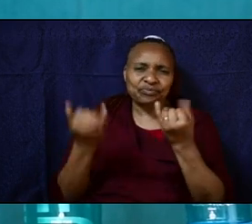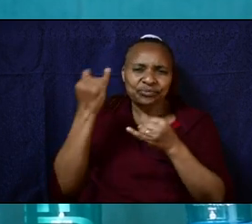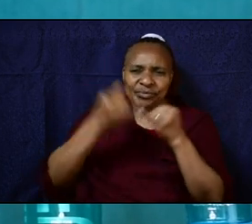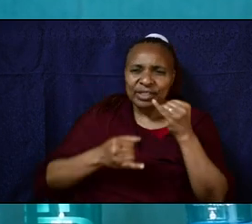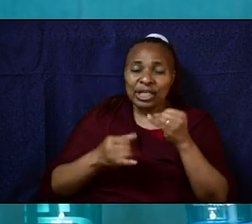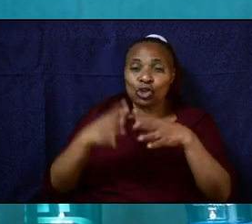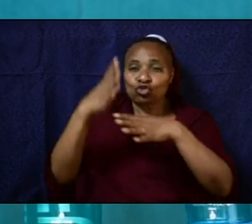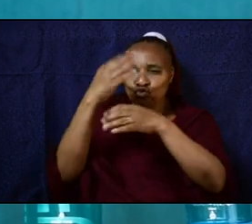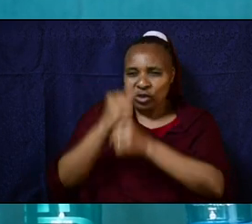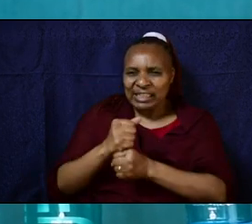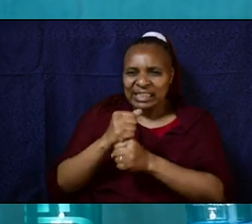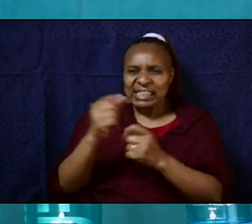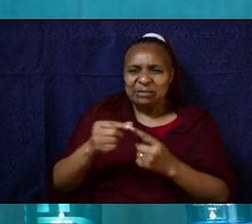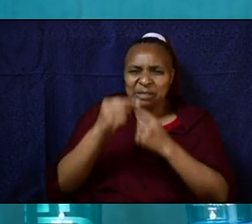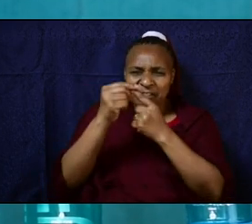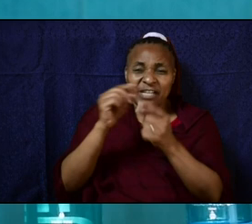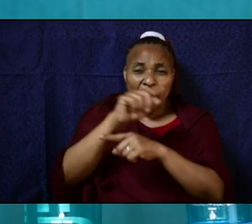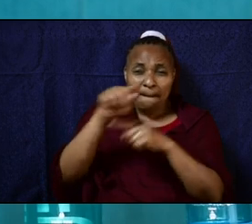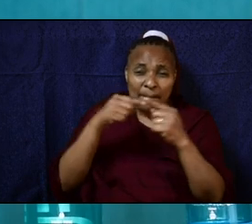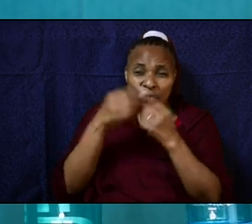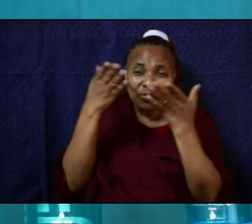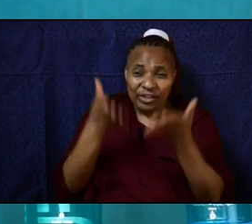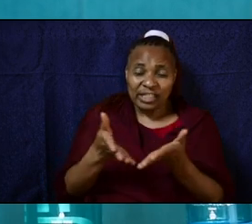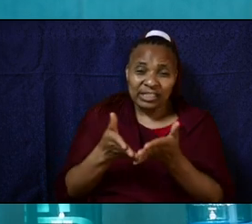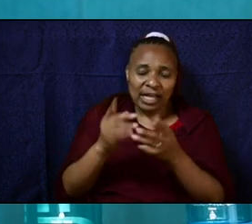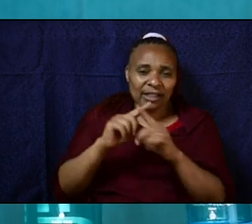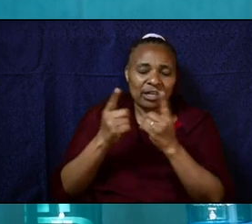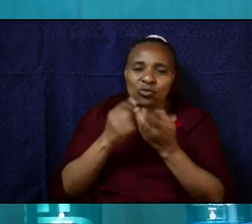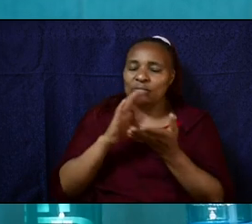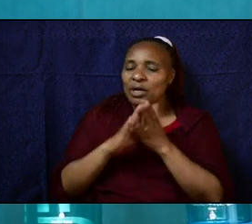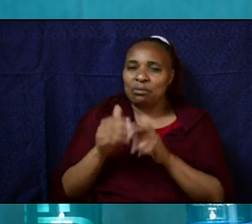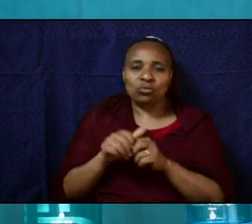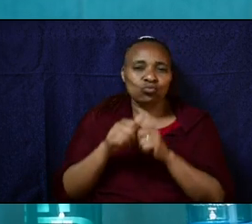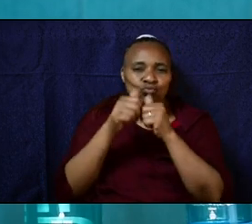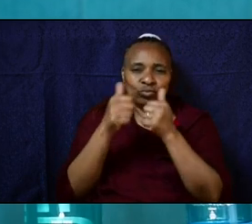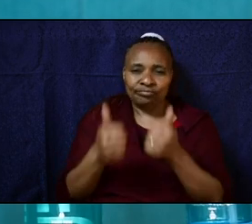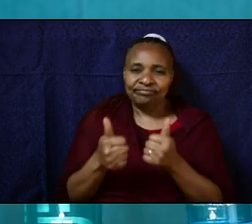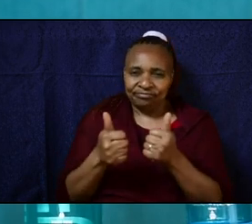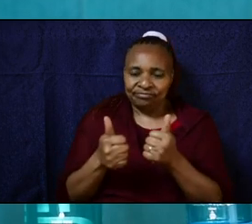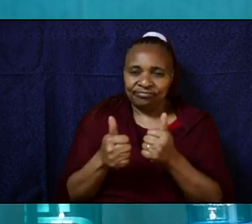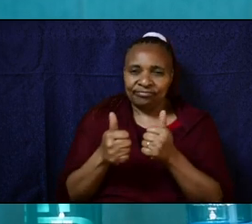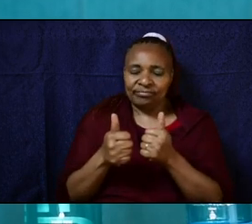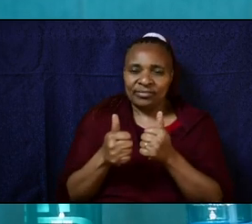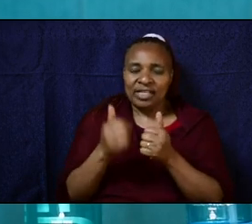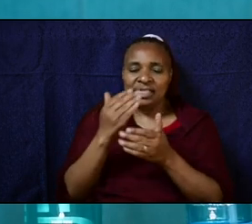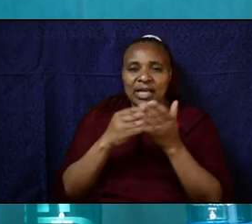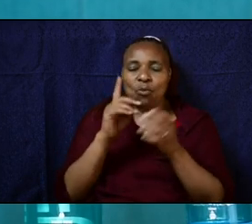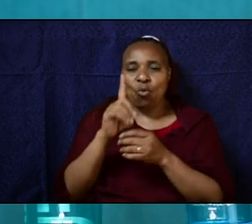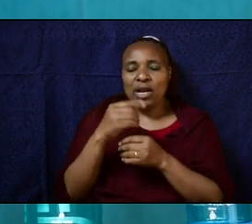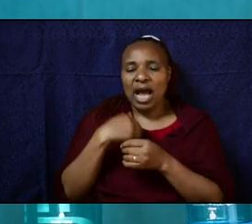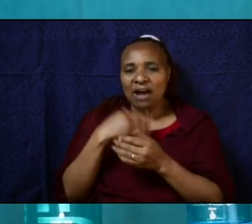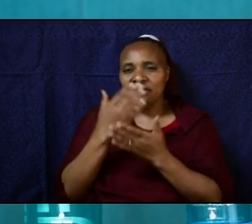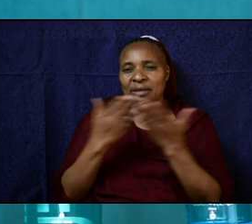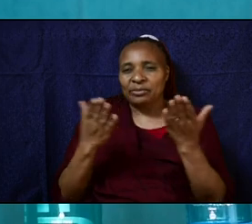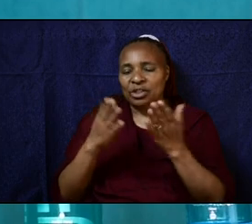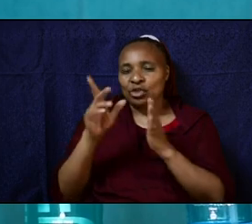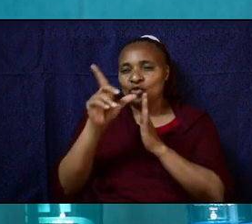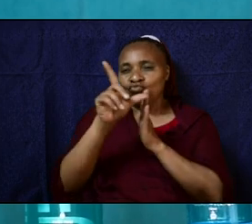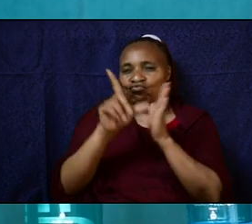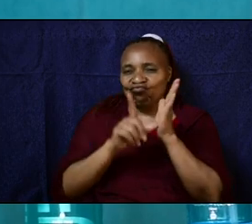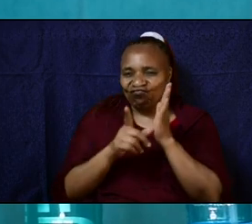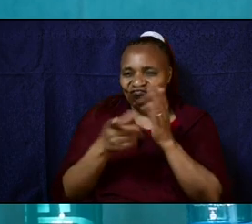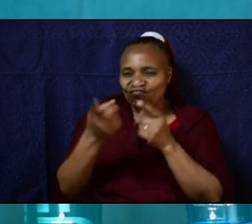trust him. Be specific about it. Okay? Yeah. Unless there's someone else, was something else to add on our lesson